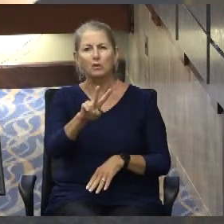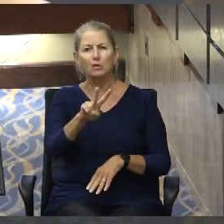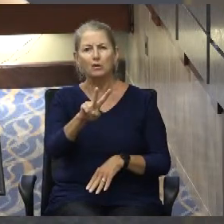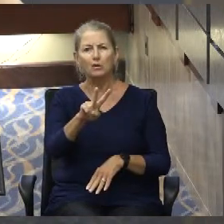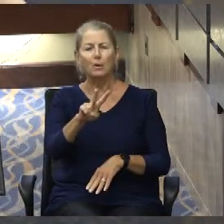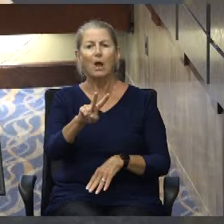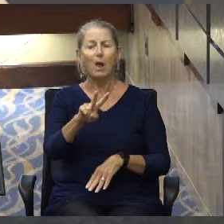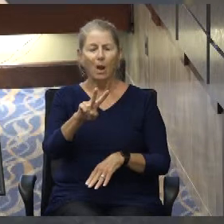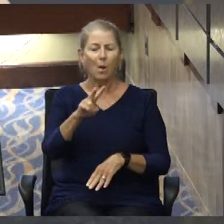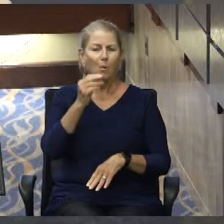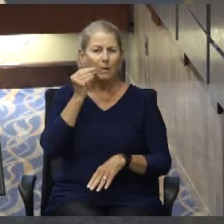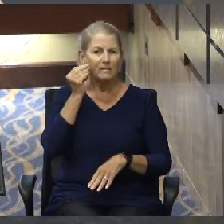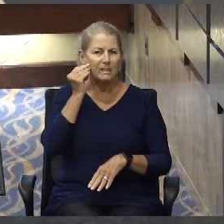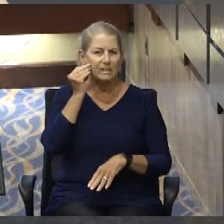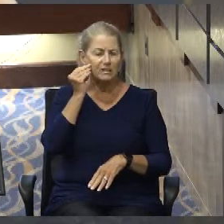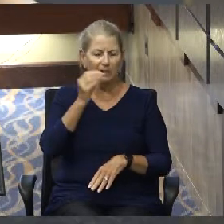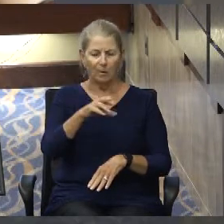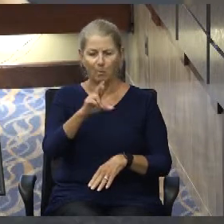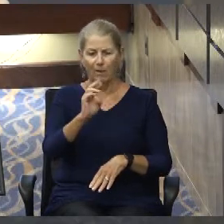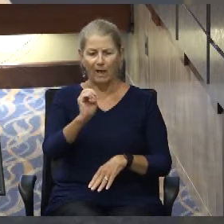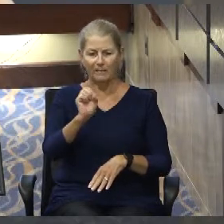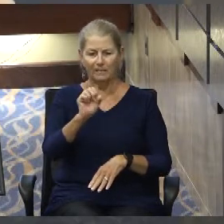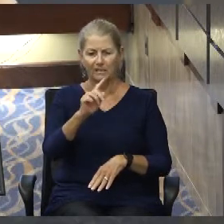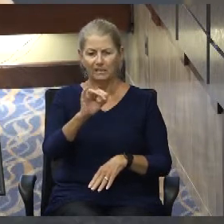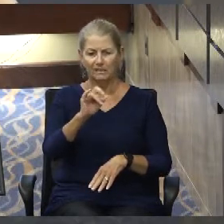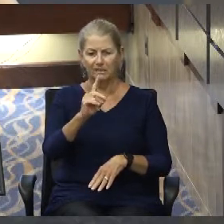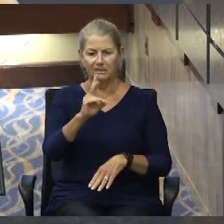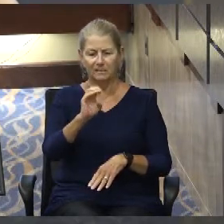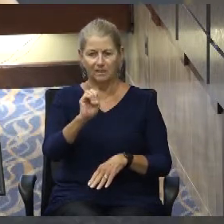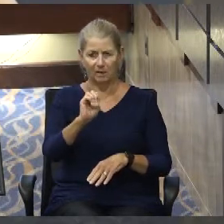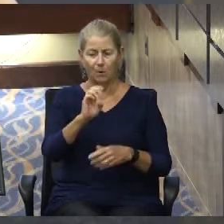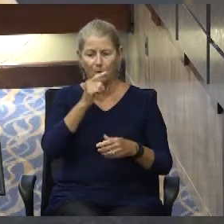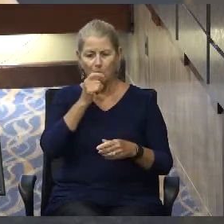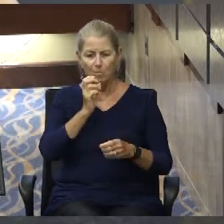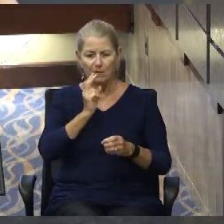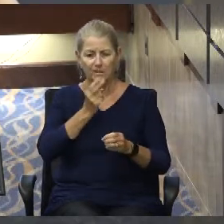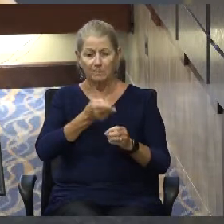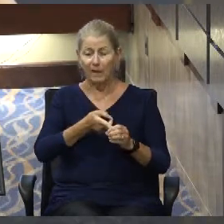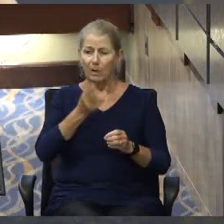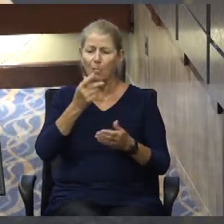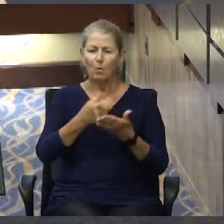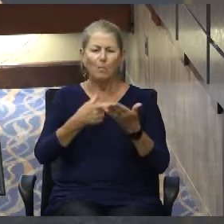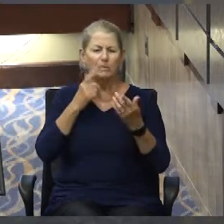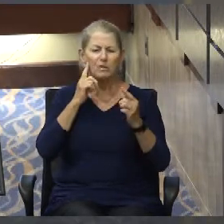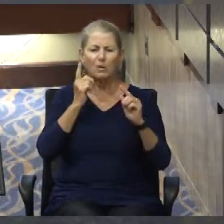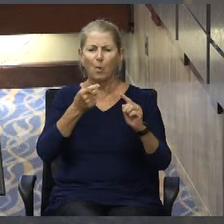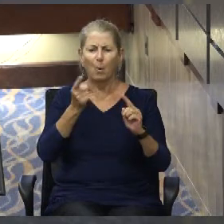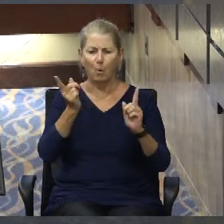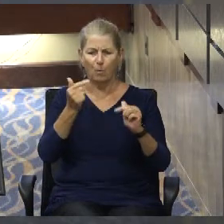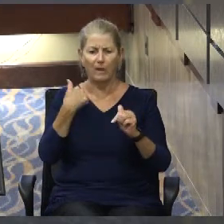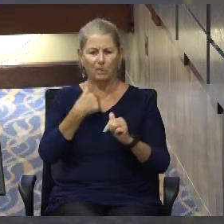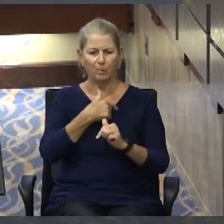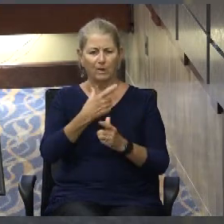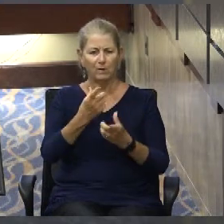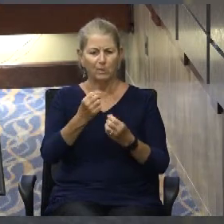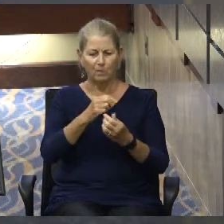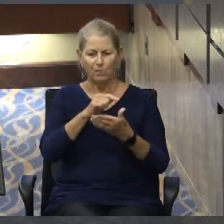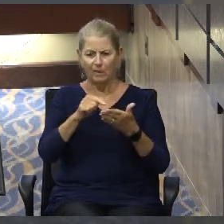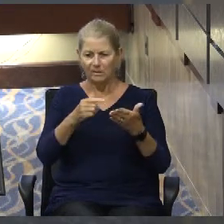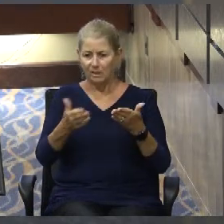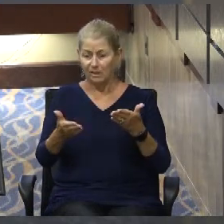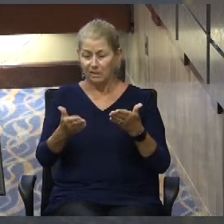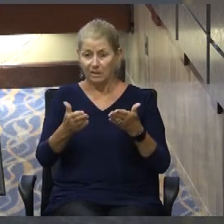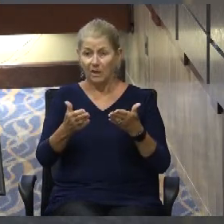the survey. What was the goal? Because I think when we do these things, because this is very